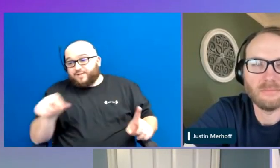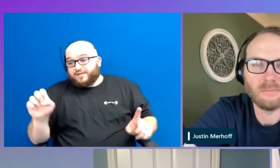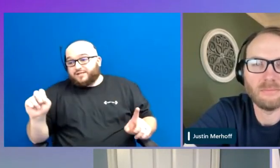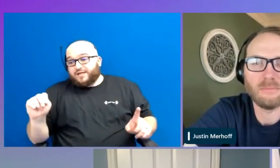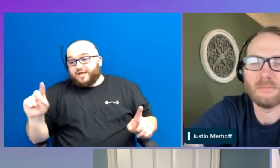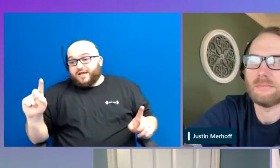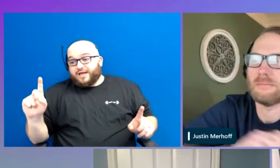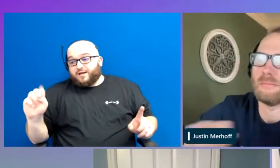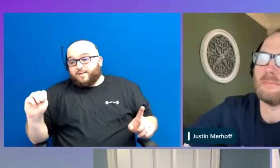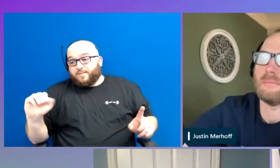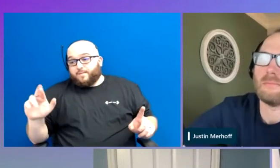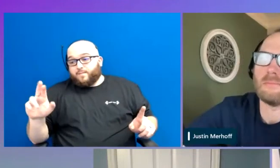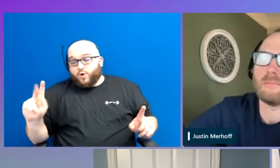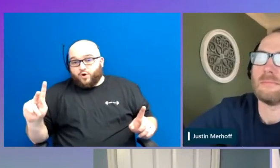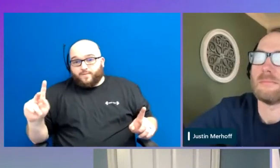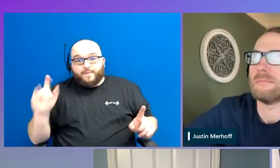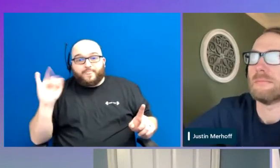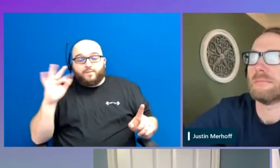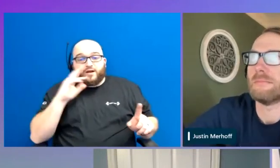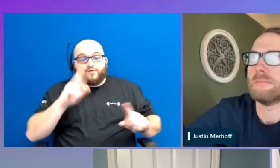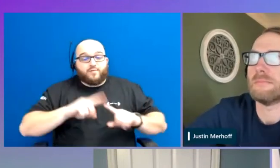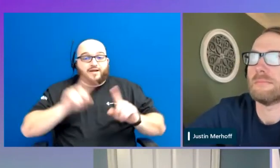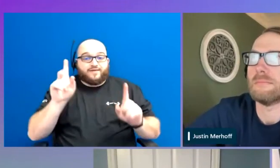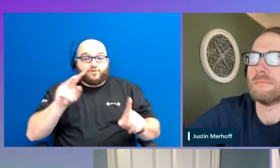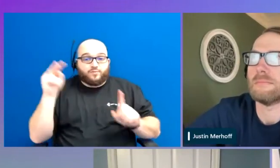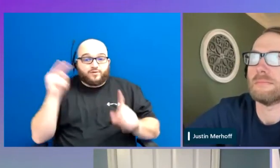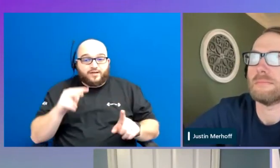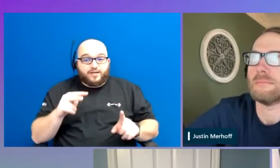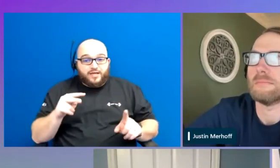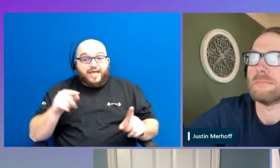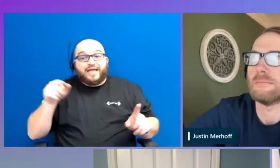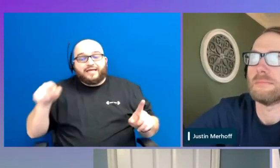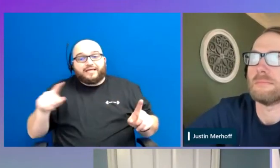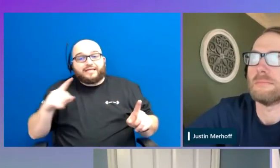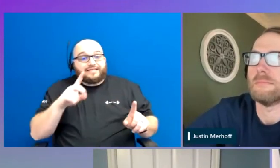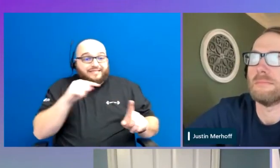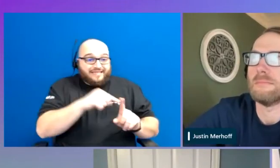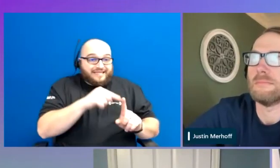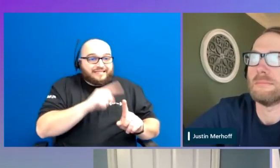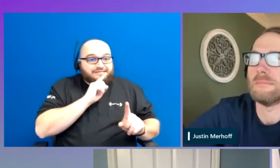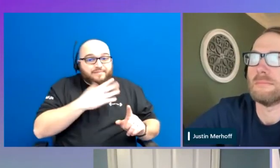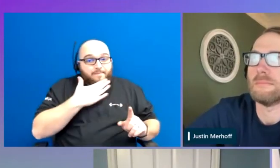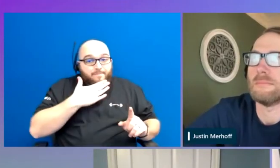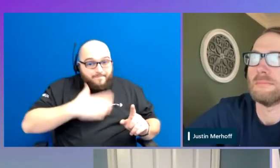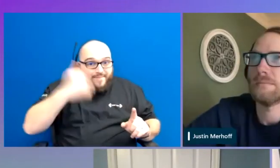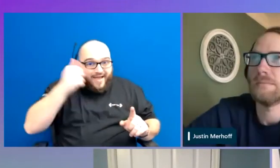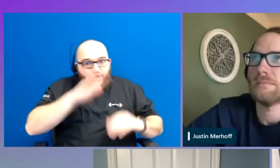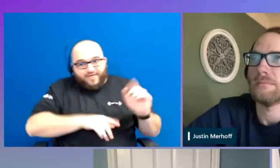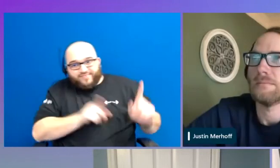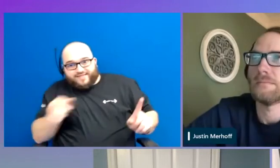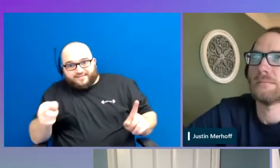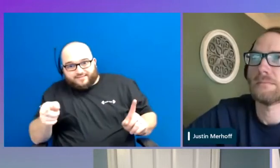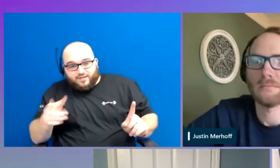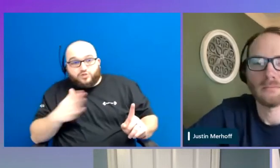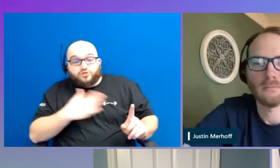And if you're looking at it from a different perspective, it does it even better. So the point I'm trying to make here is that